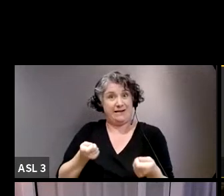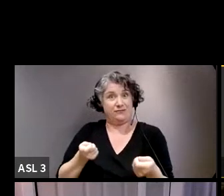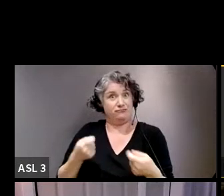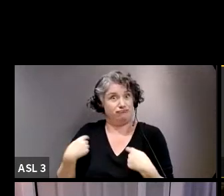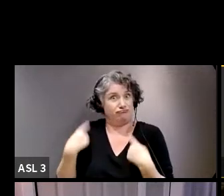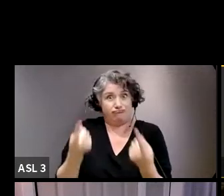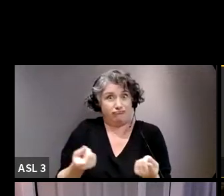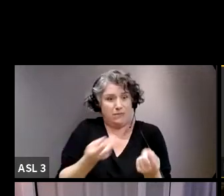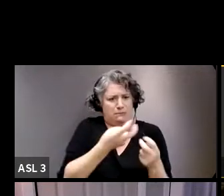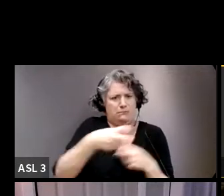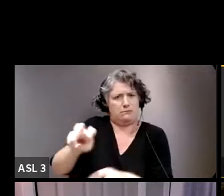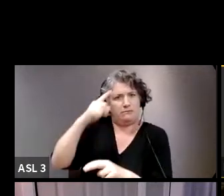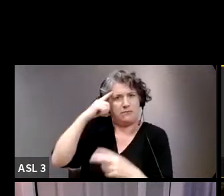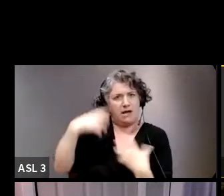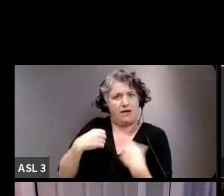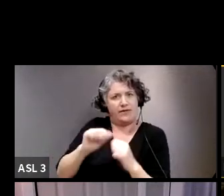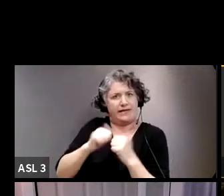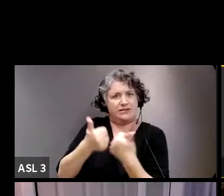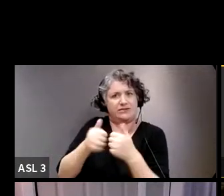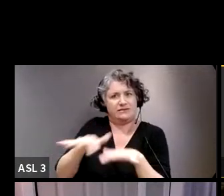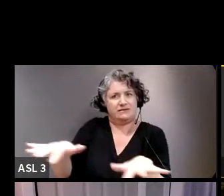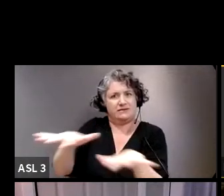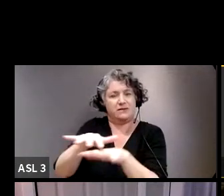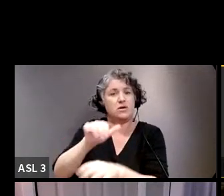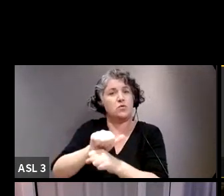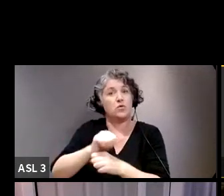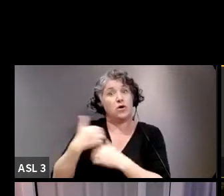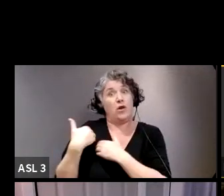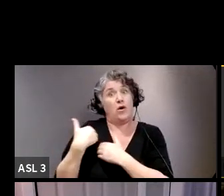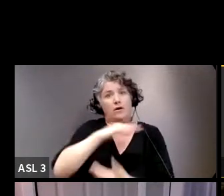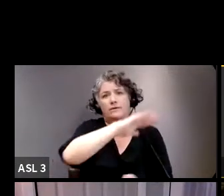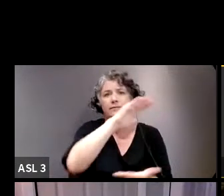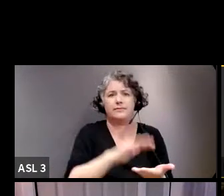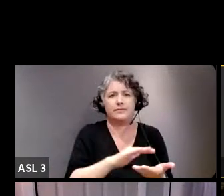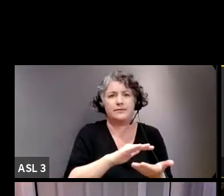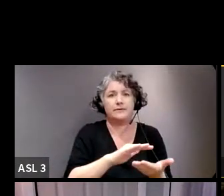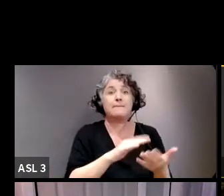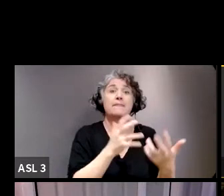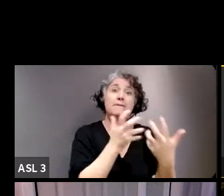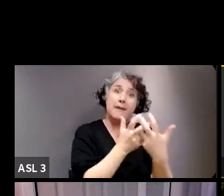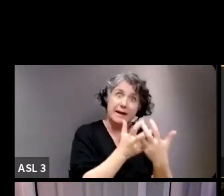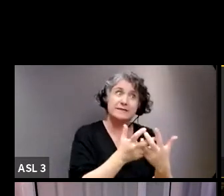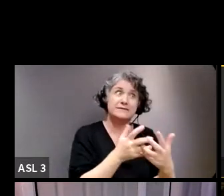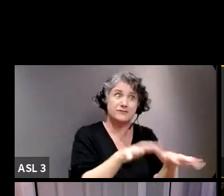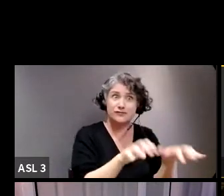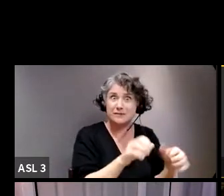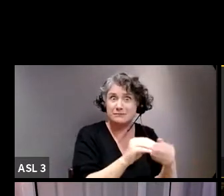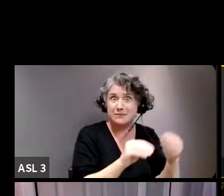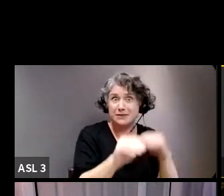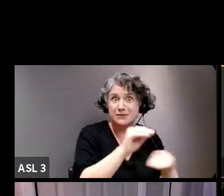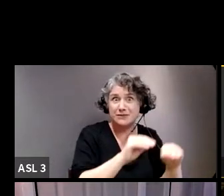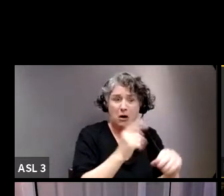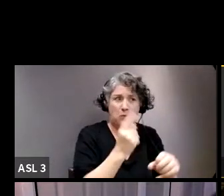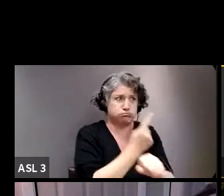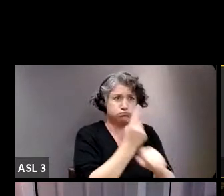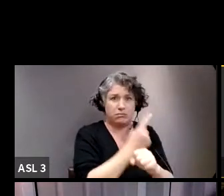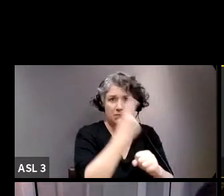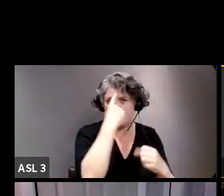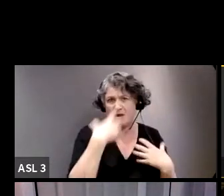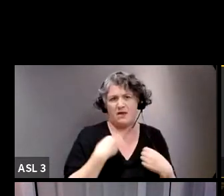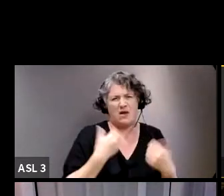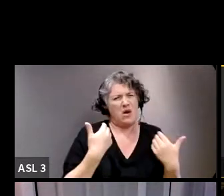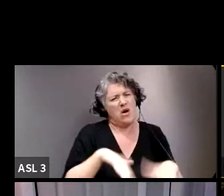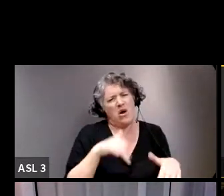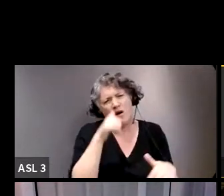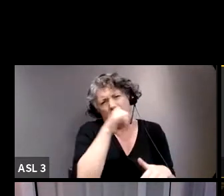workload for police commensurate with a budget freeze and in fact it's reasonable because we know that mental health response